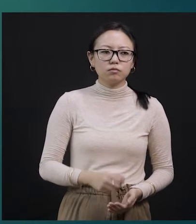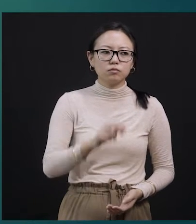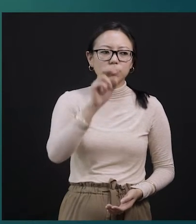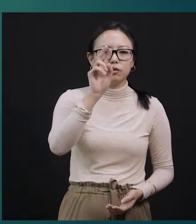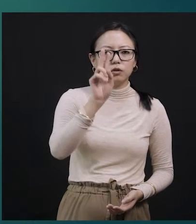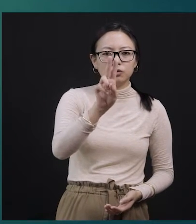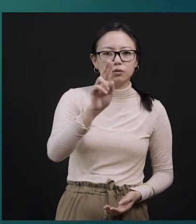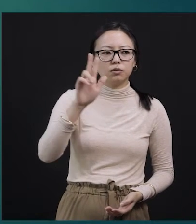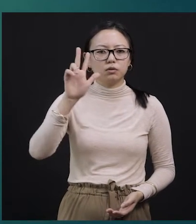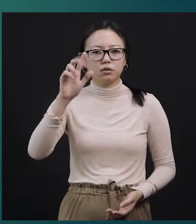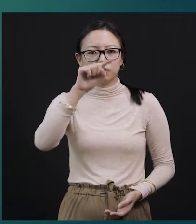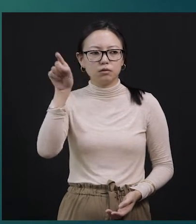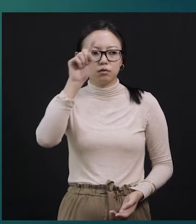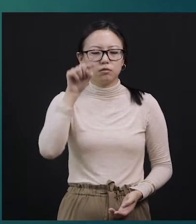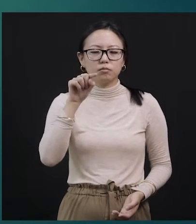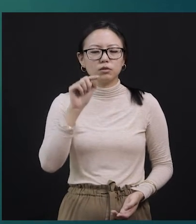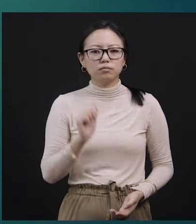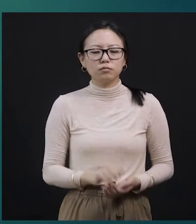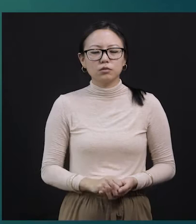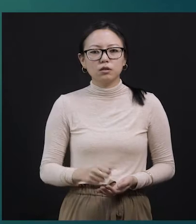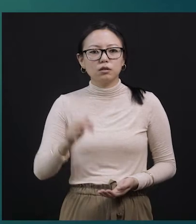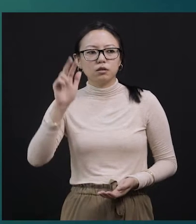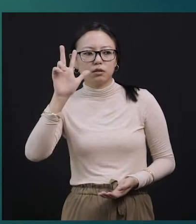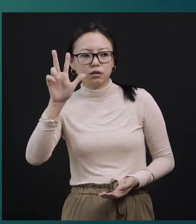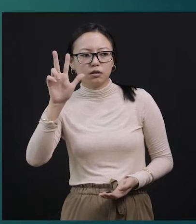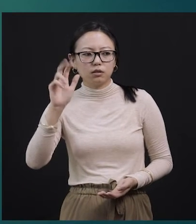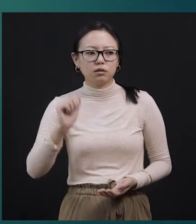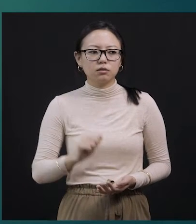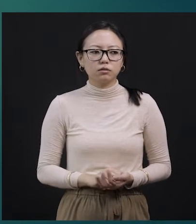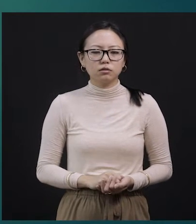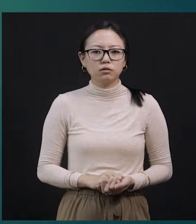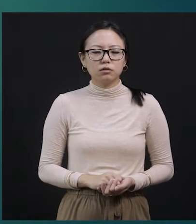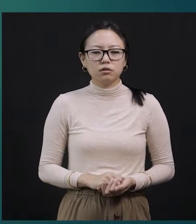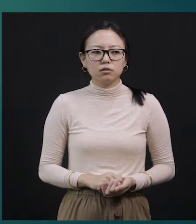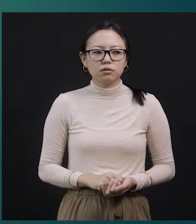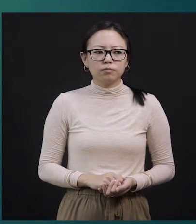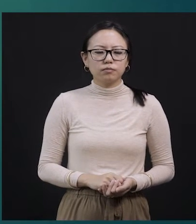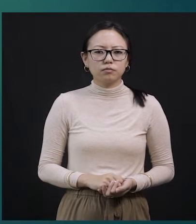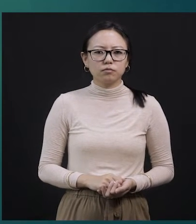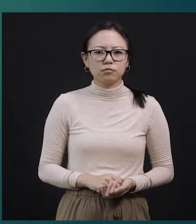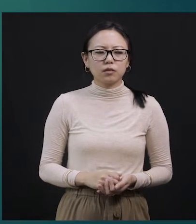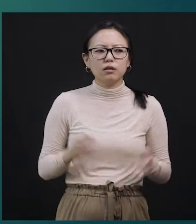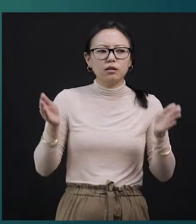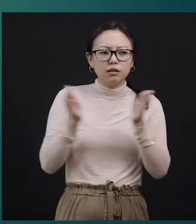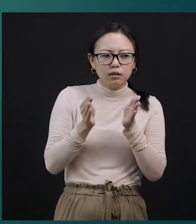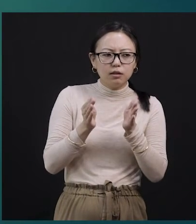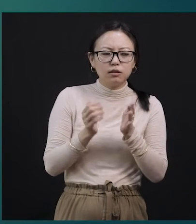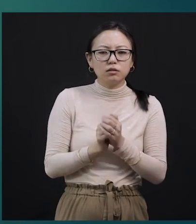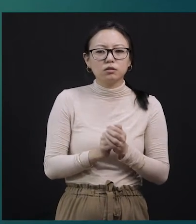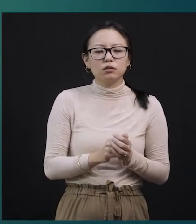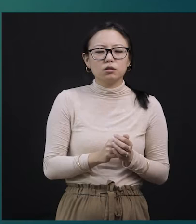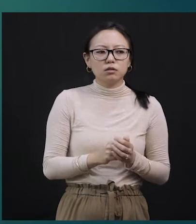multiply 28 into 1, it will be less, very less with 81, right? So when you multiply 28